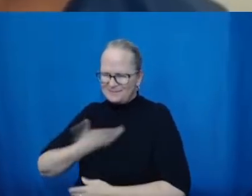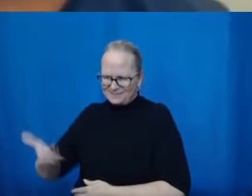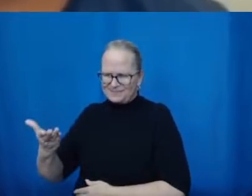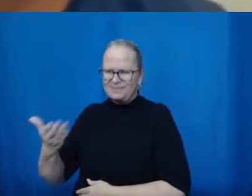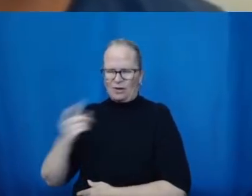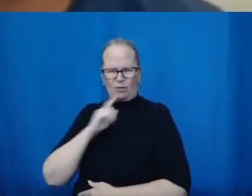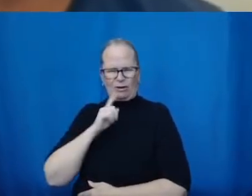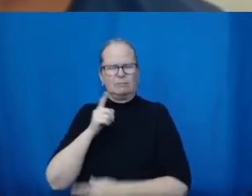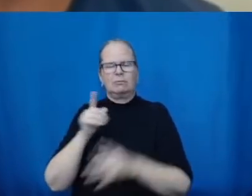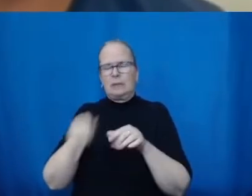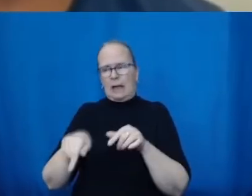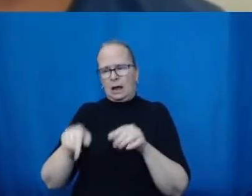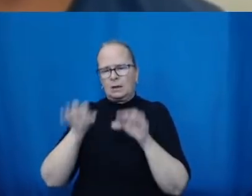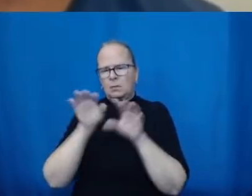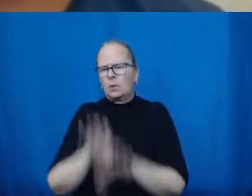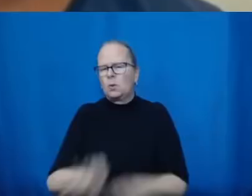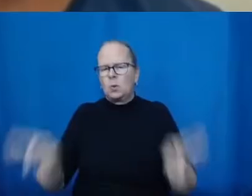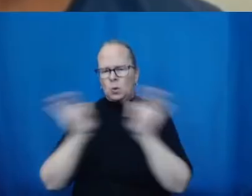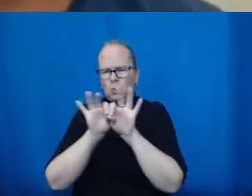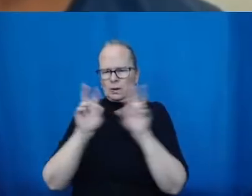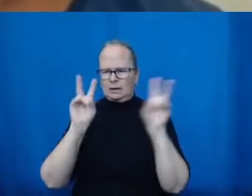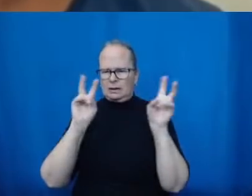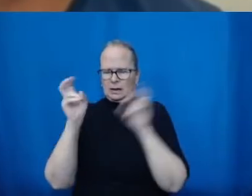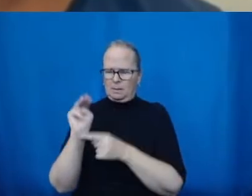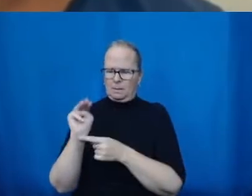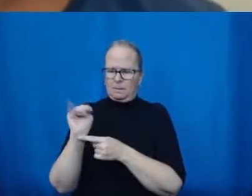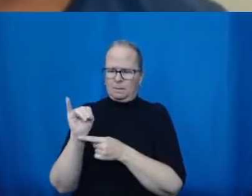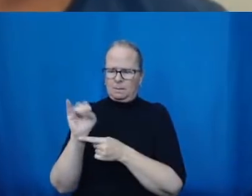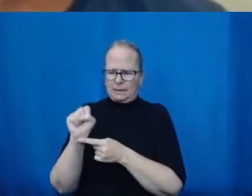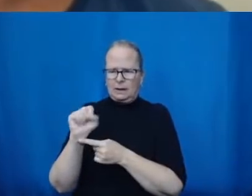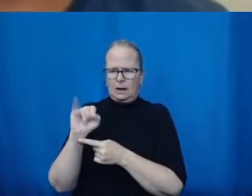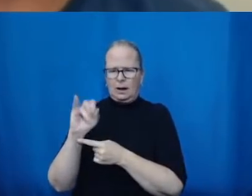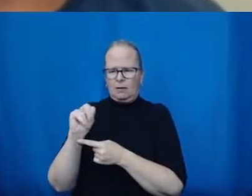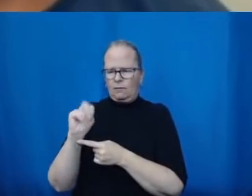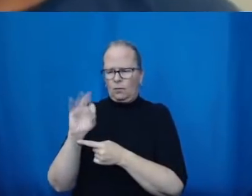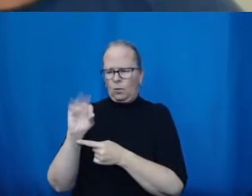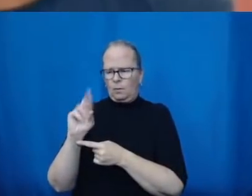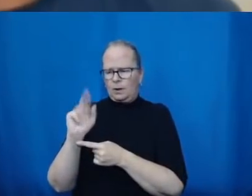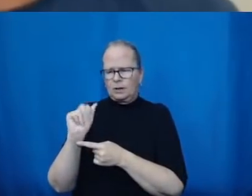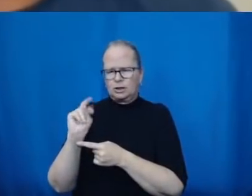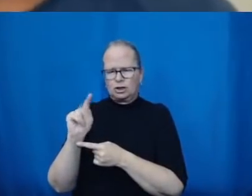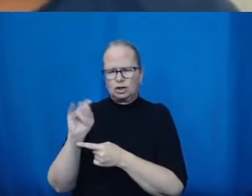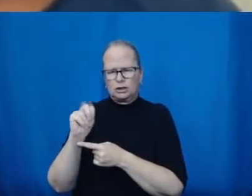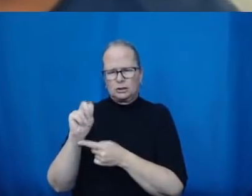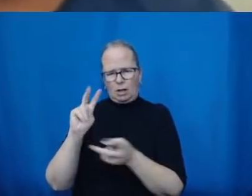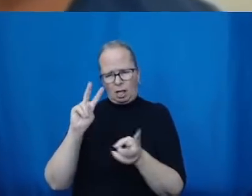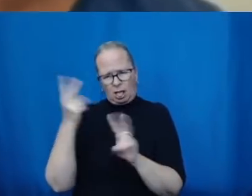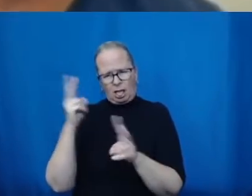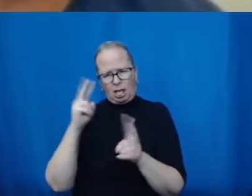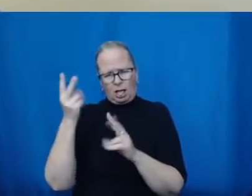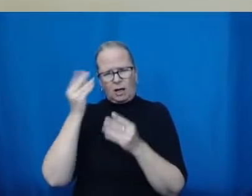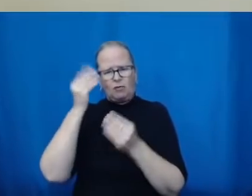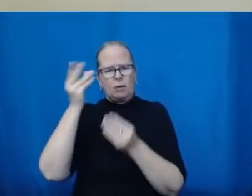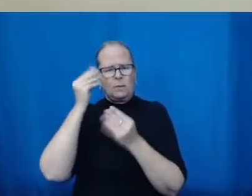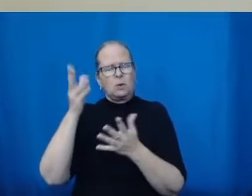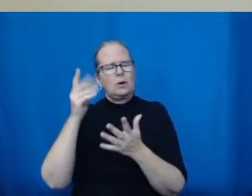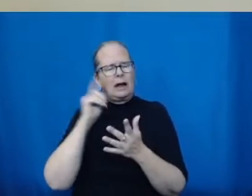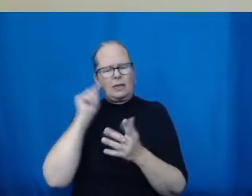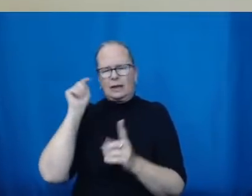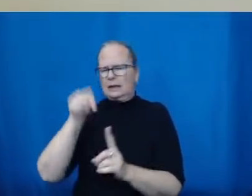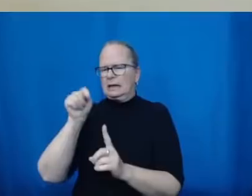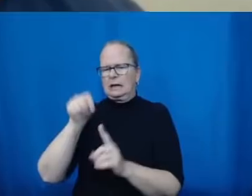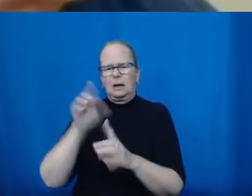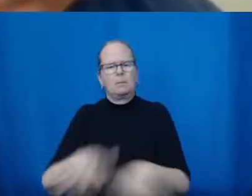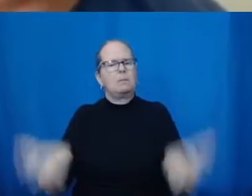continues to be a huge part of this story. If I could I just give you a couple